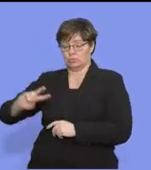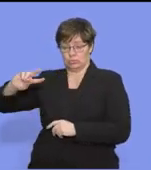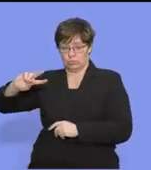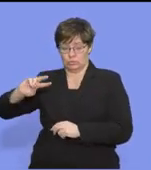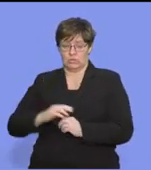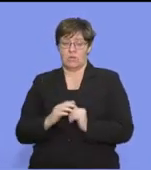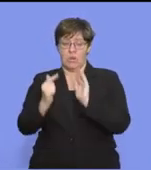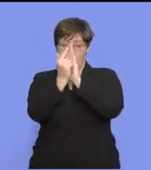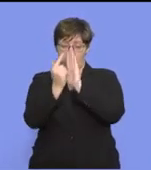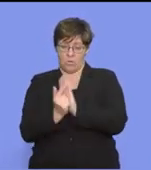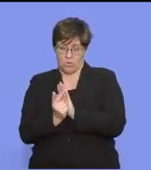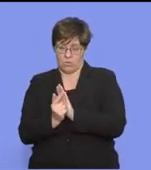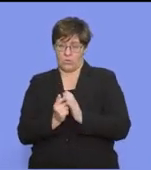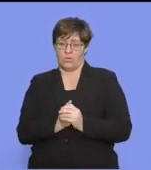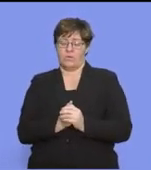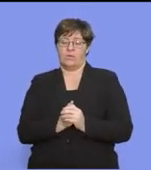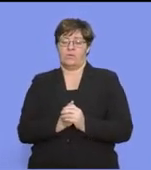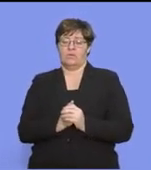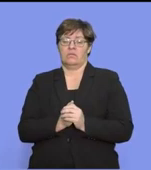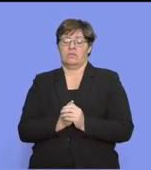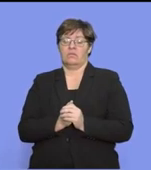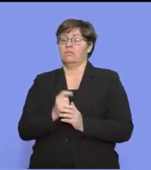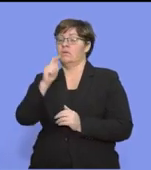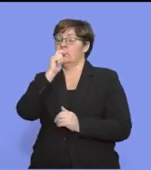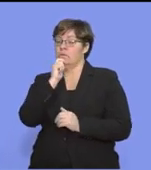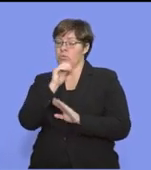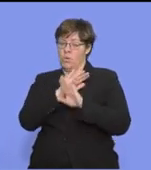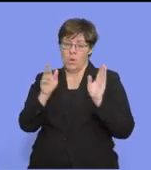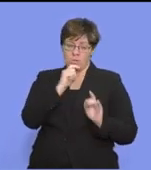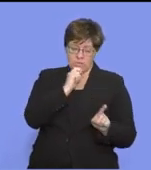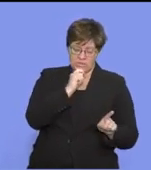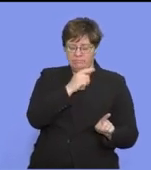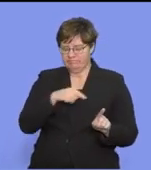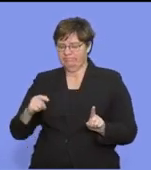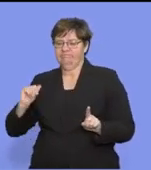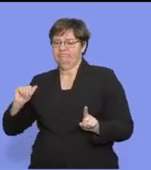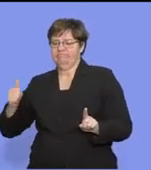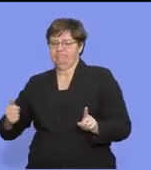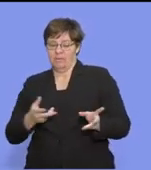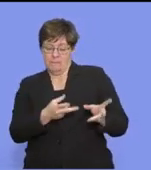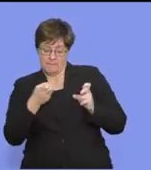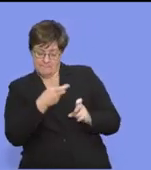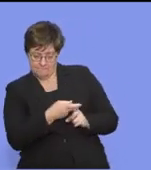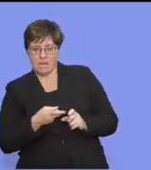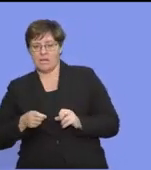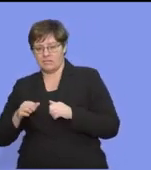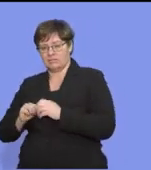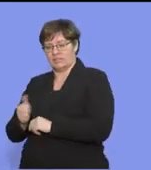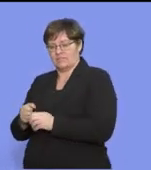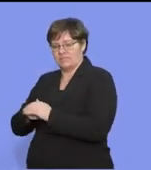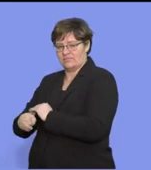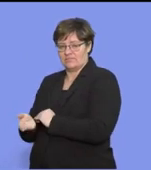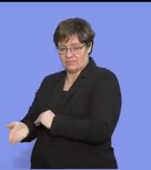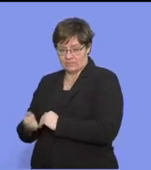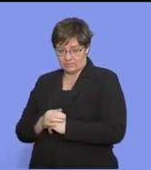Lamarck's two laws, the law of use and disuse and inheritance of acquired characteristics.